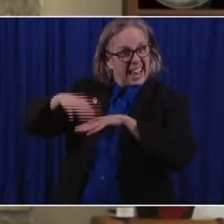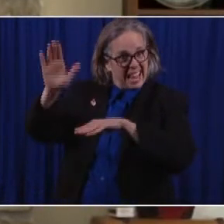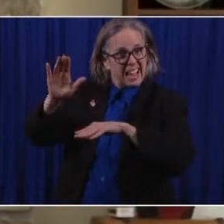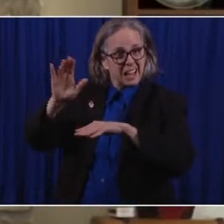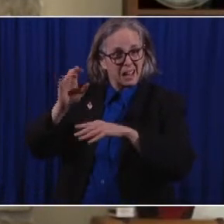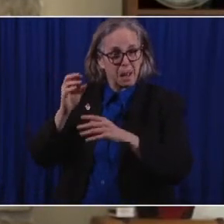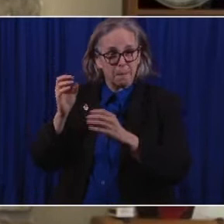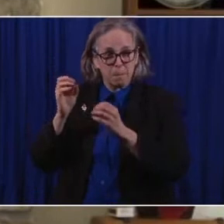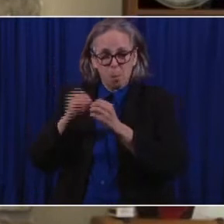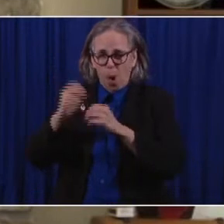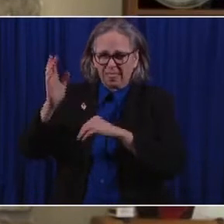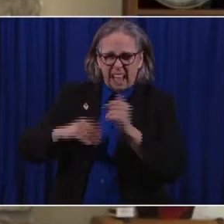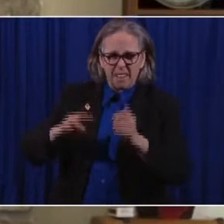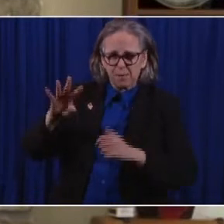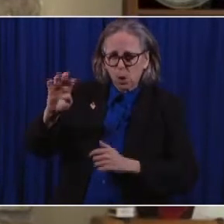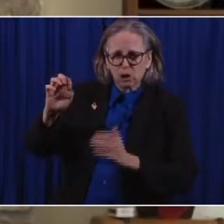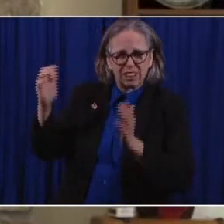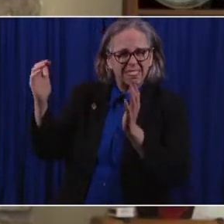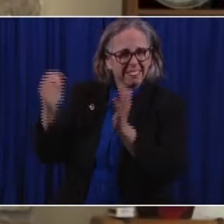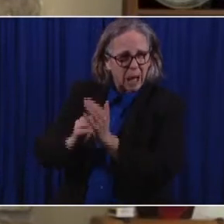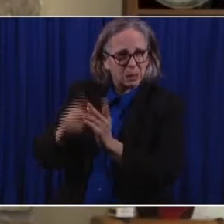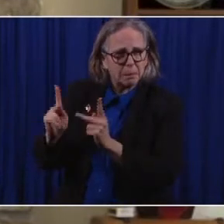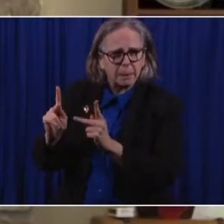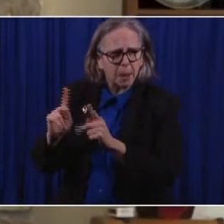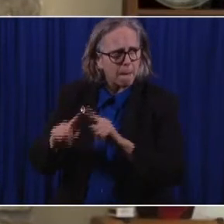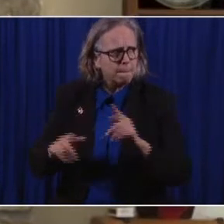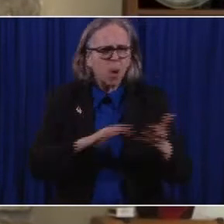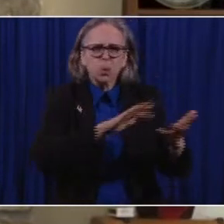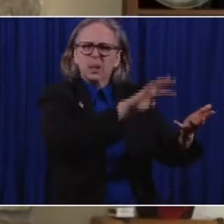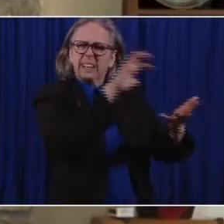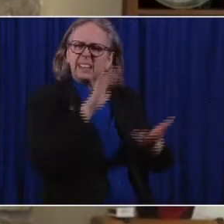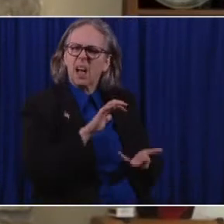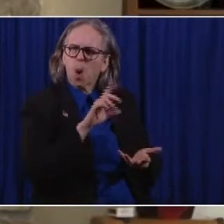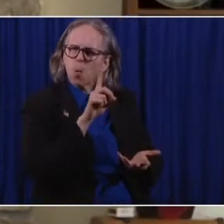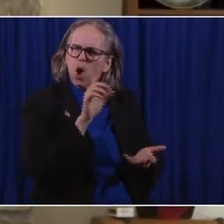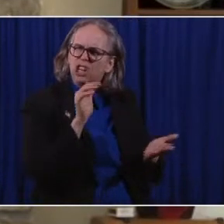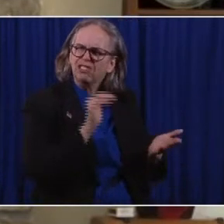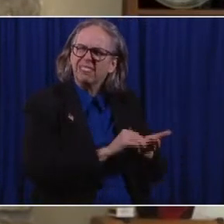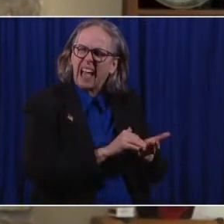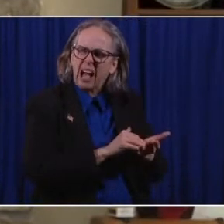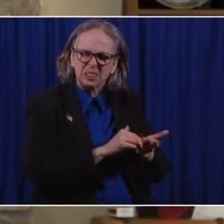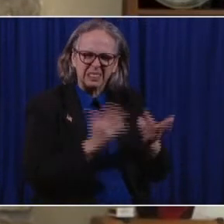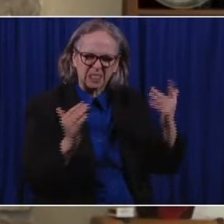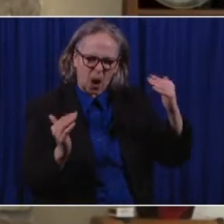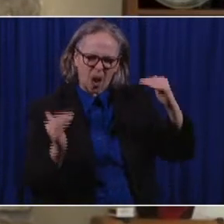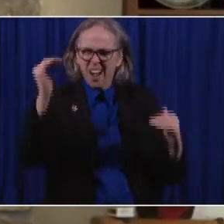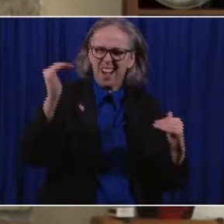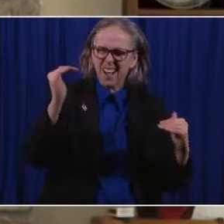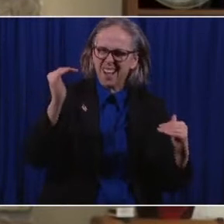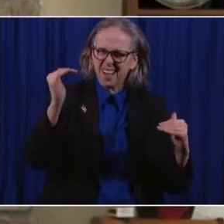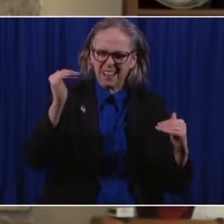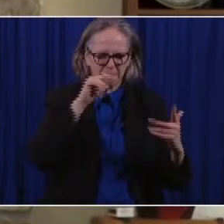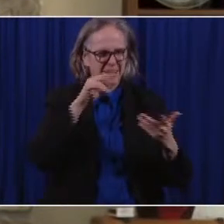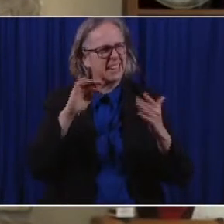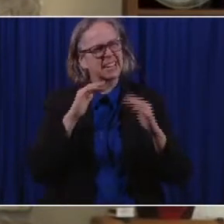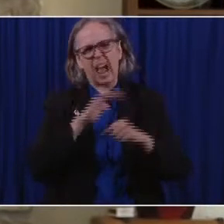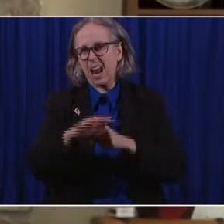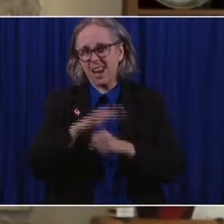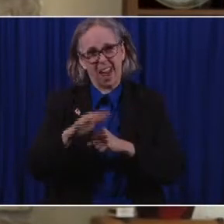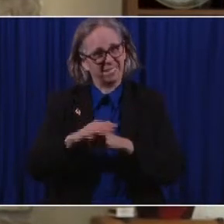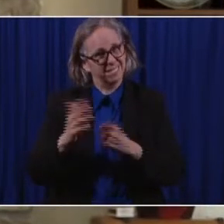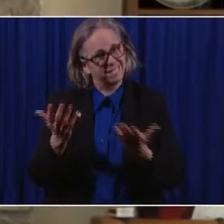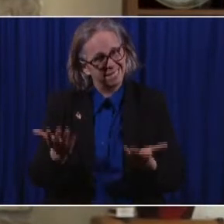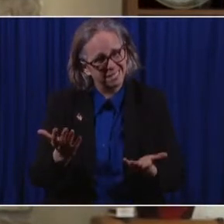We have about 100,000 vaccines. We've spread them out across the state. It's a question of equity. We want them in every